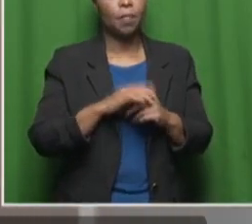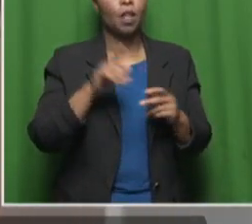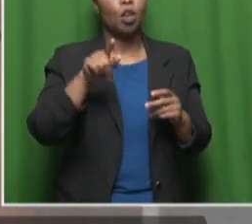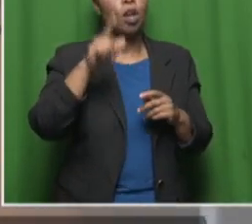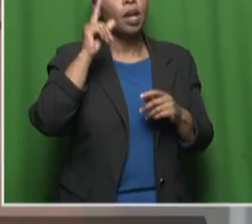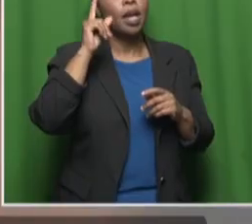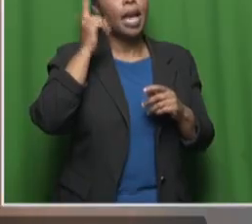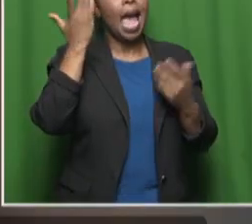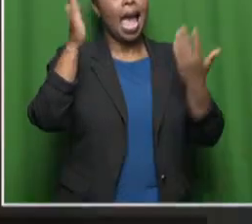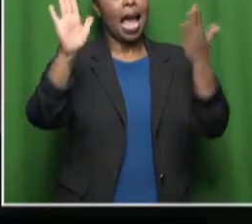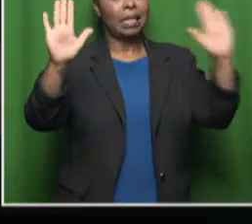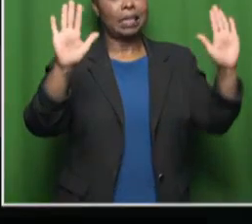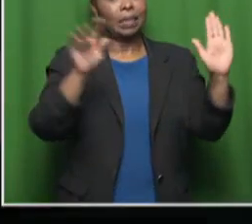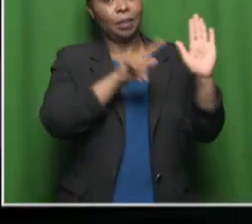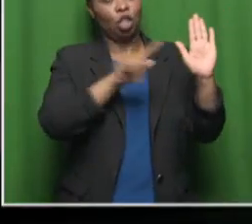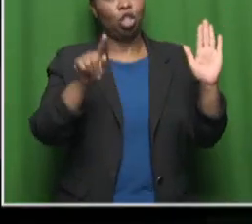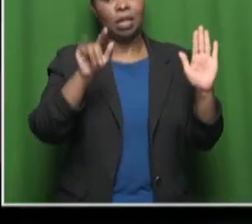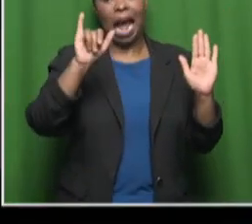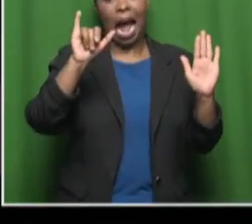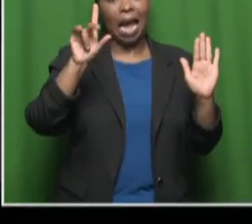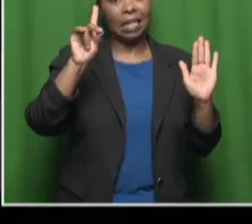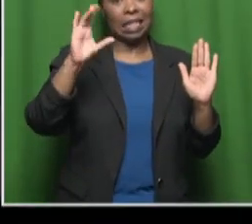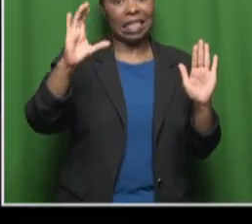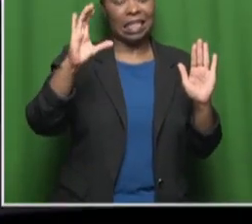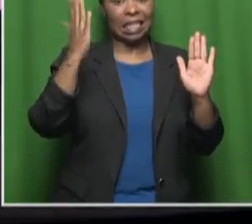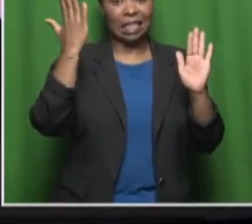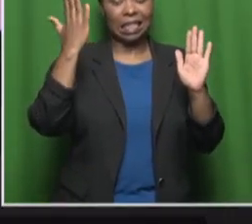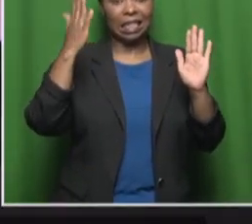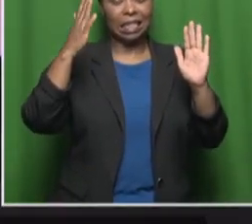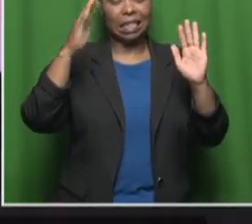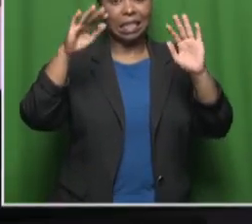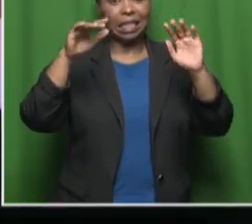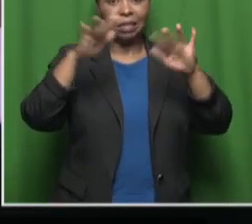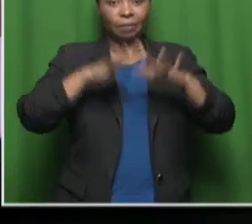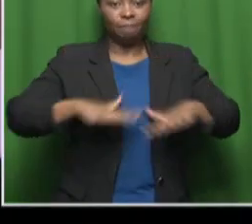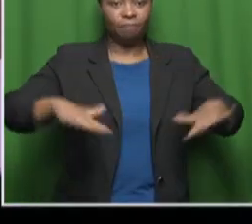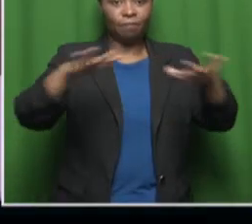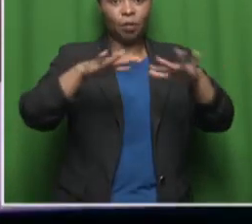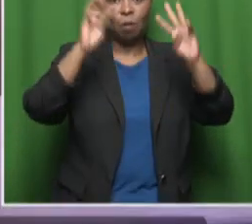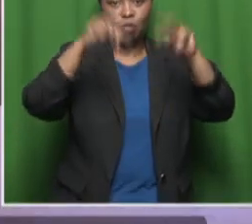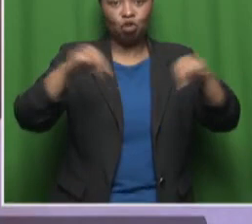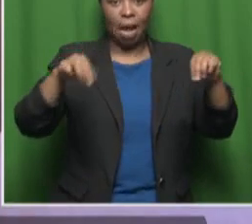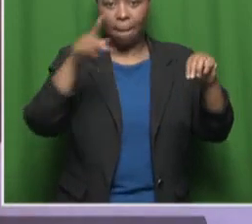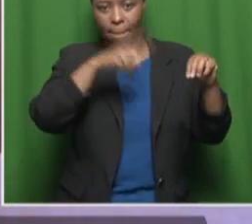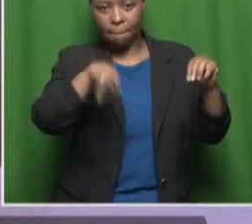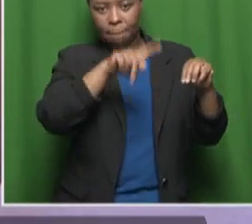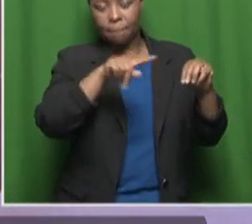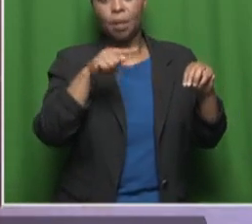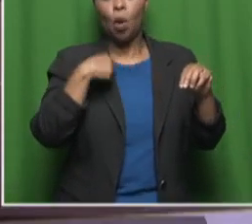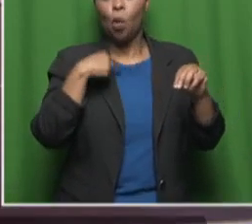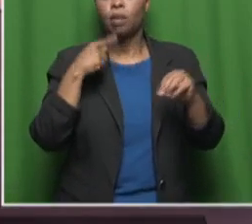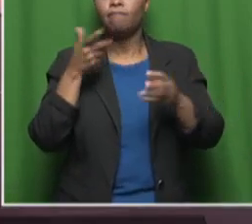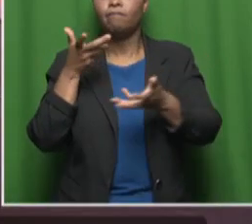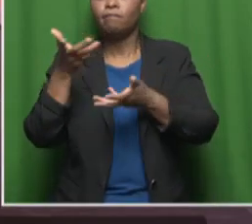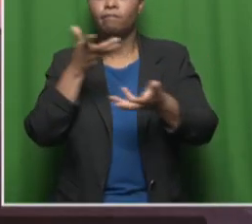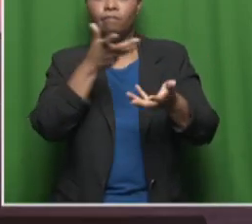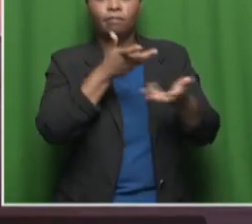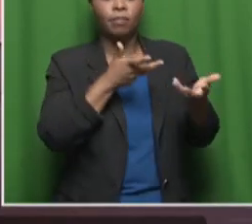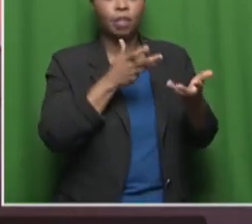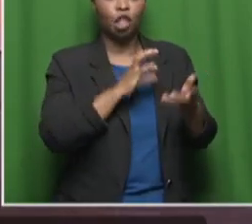the exhibition in the IDC Gallery, we interacted with some of the staff, some of